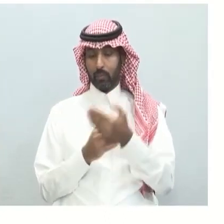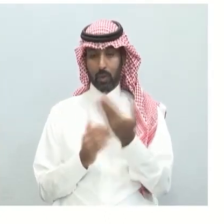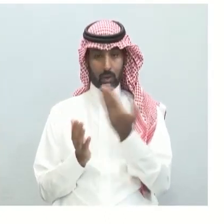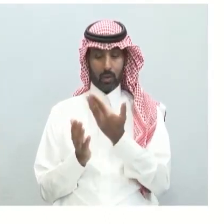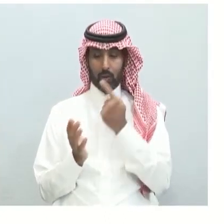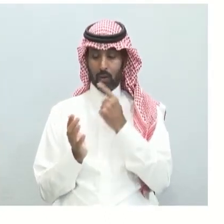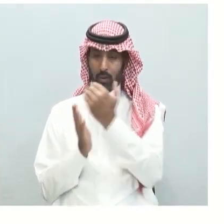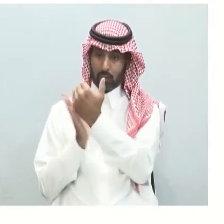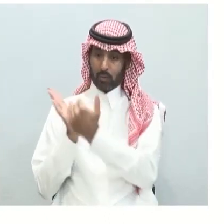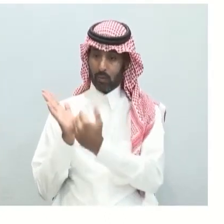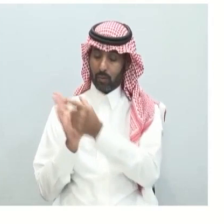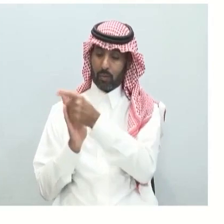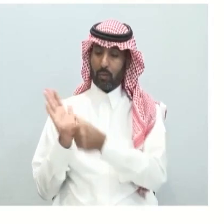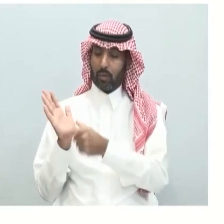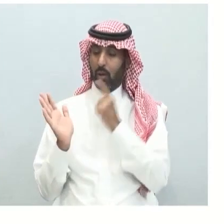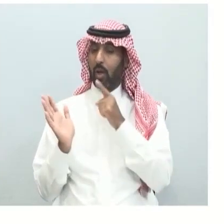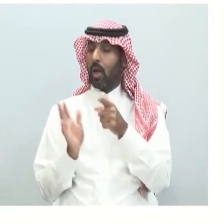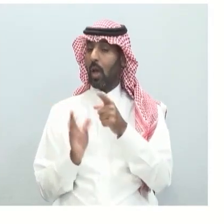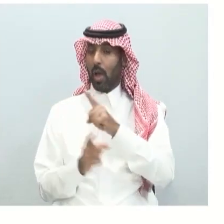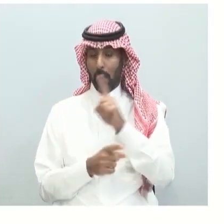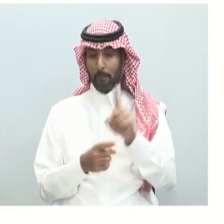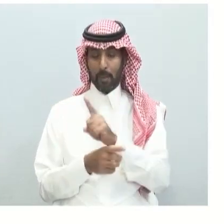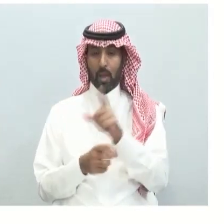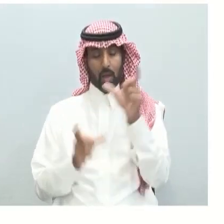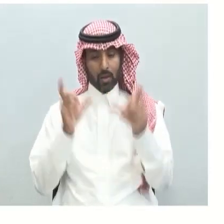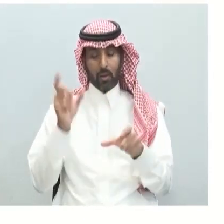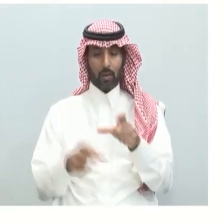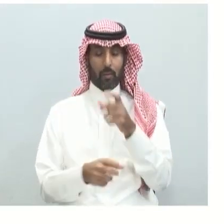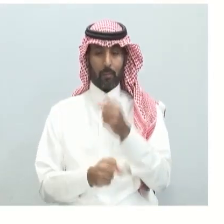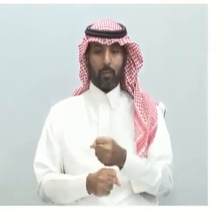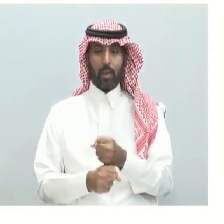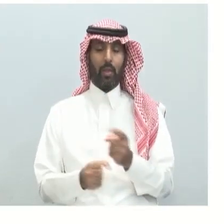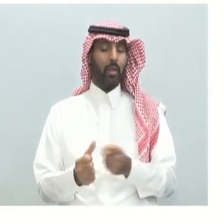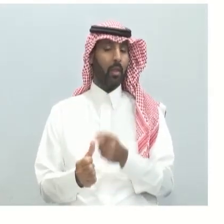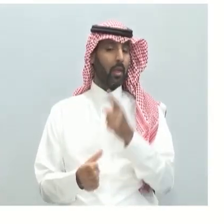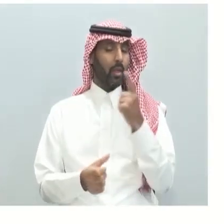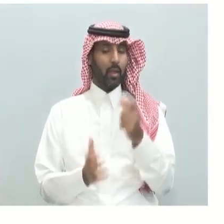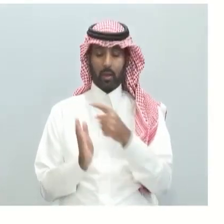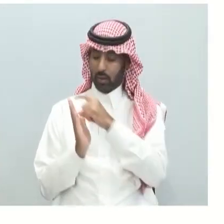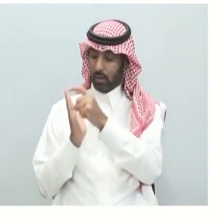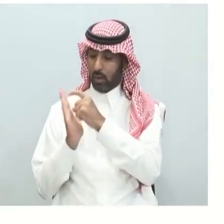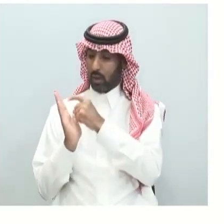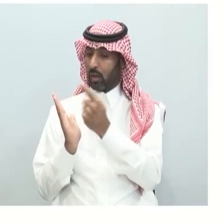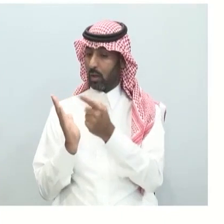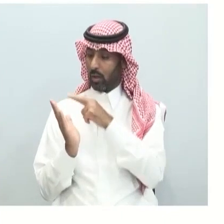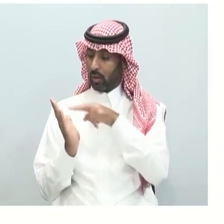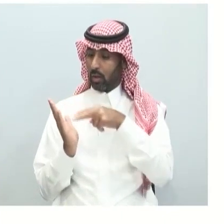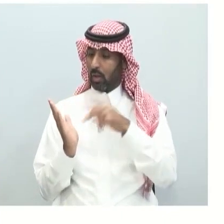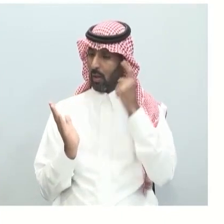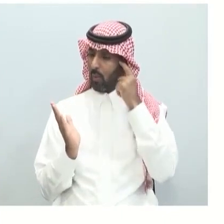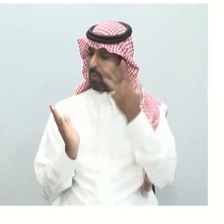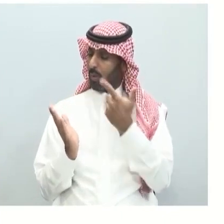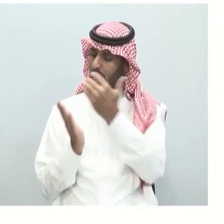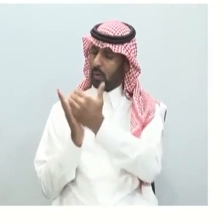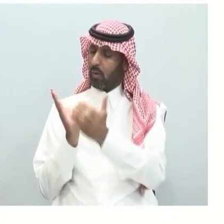an essay about environmentally friendly consumer practices. Read the title and try to speculate or try